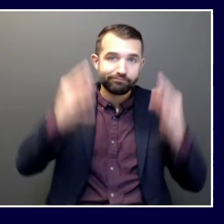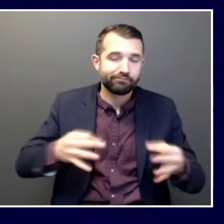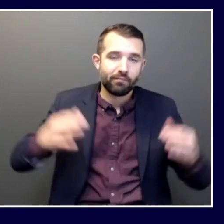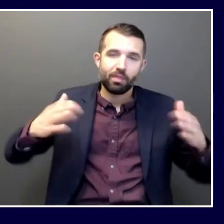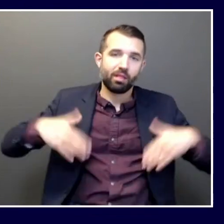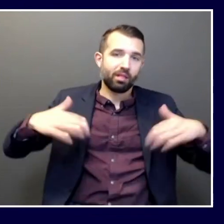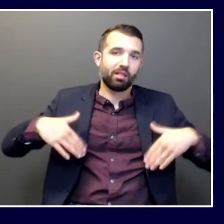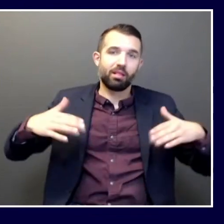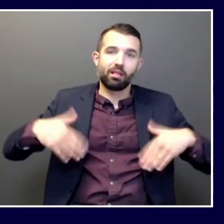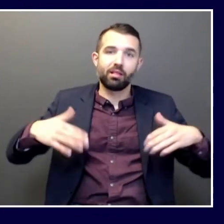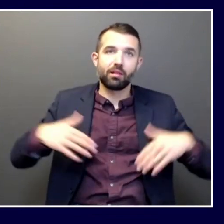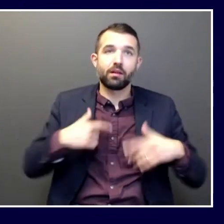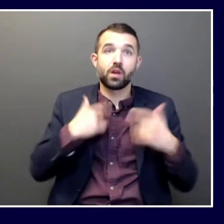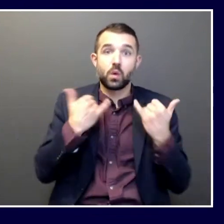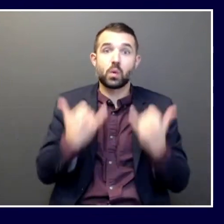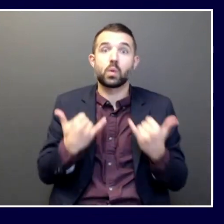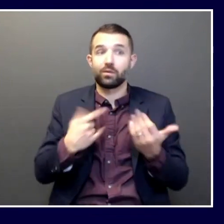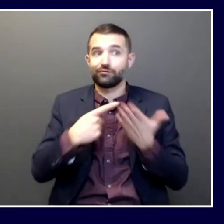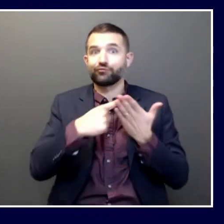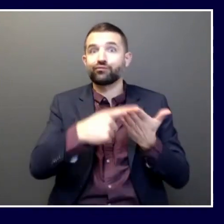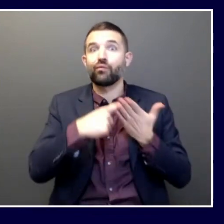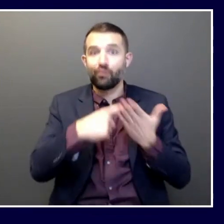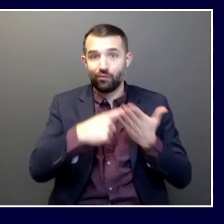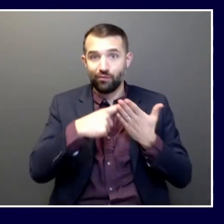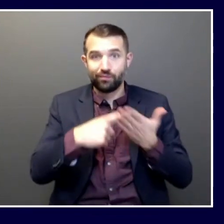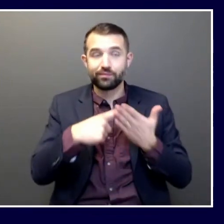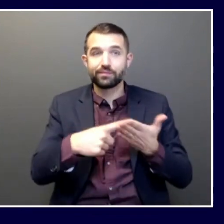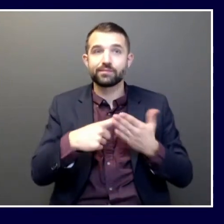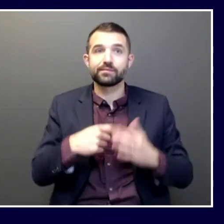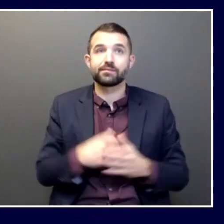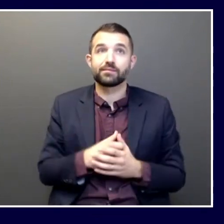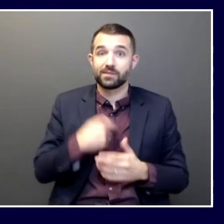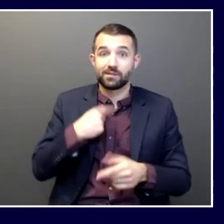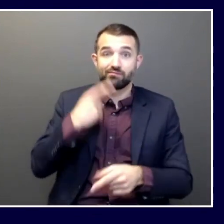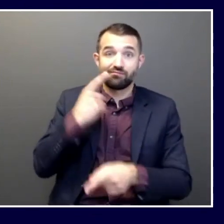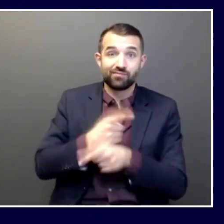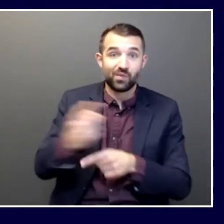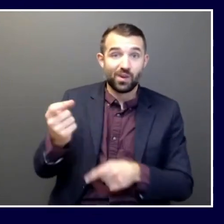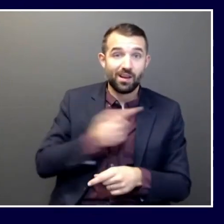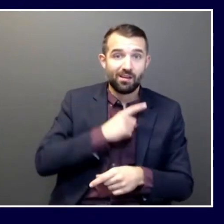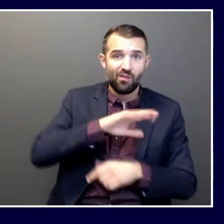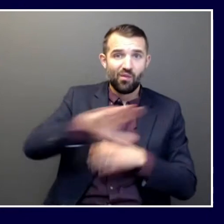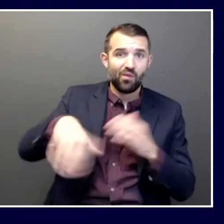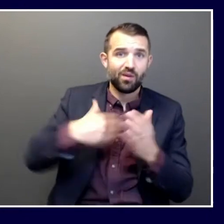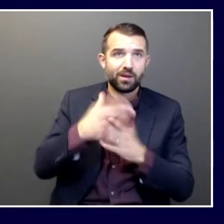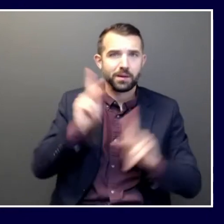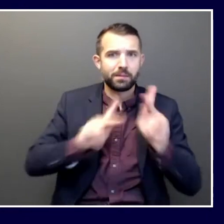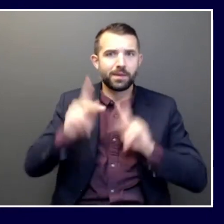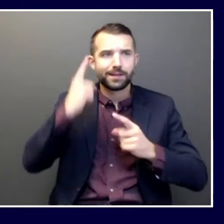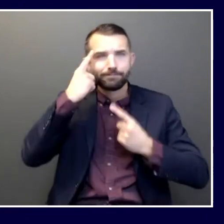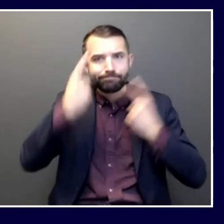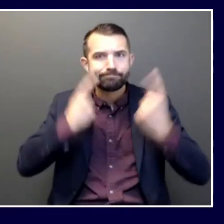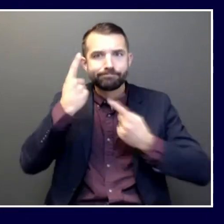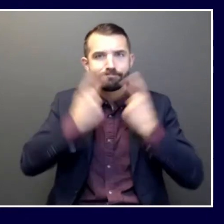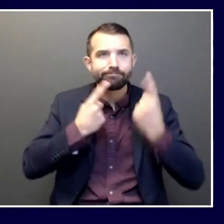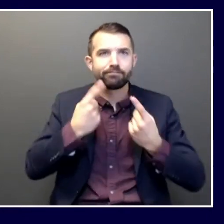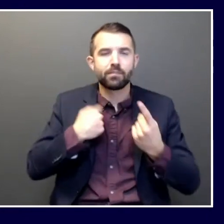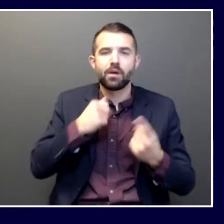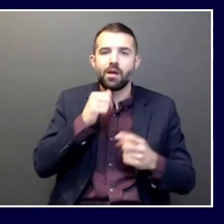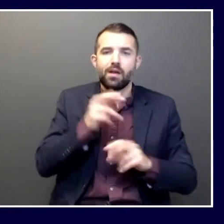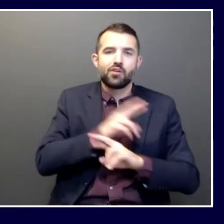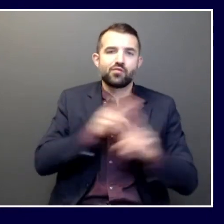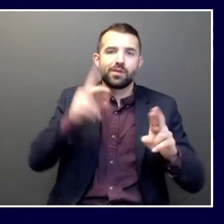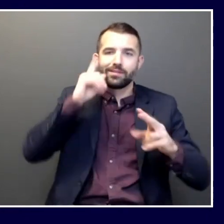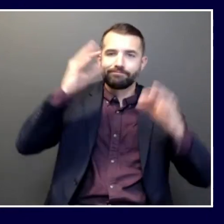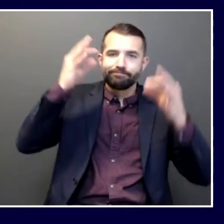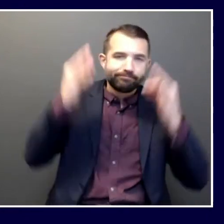of the discussion. It's the right question to be asking. It's the one that's on everyone's mind, but we want to do it systematically and